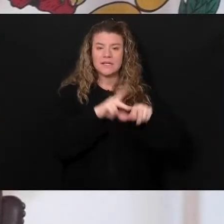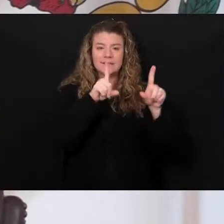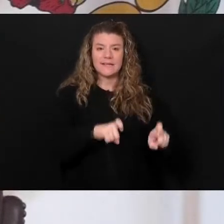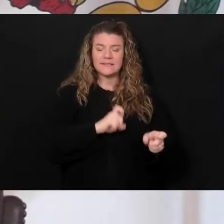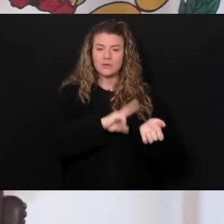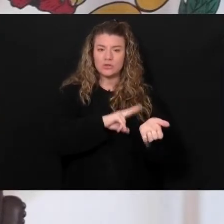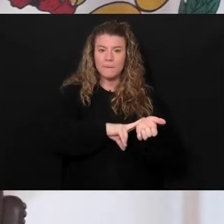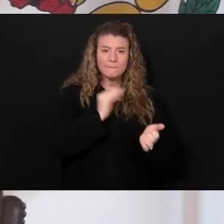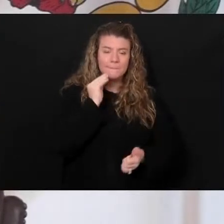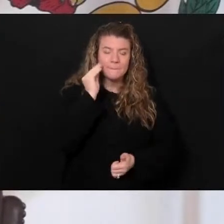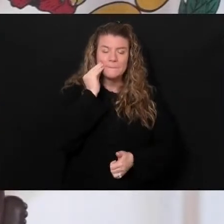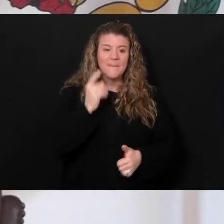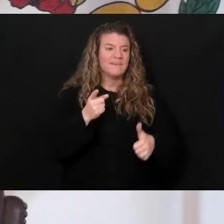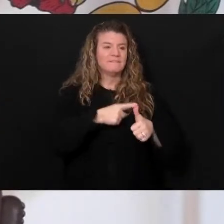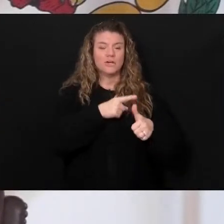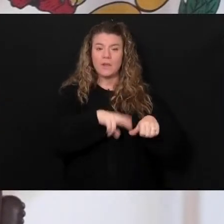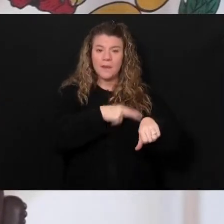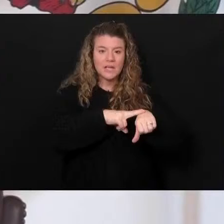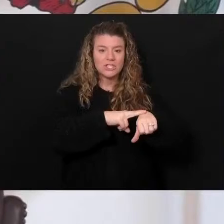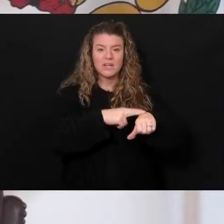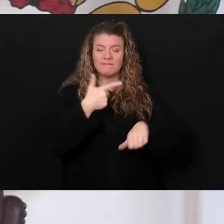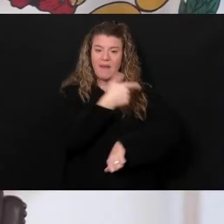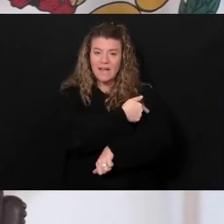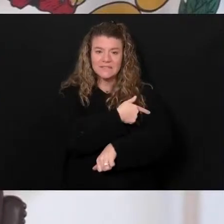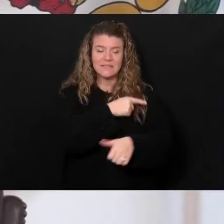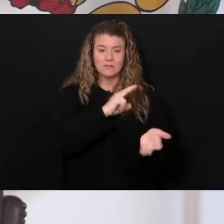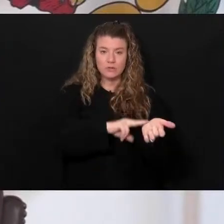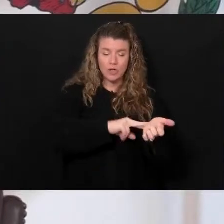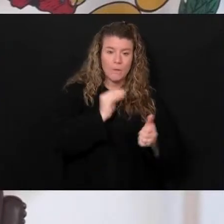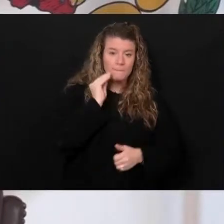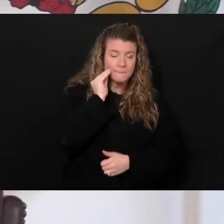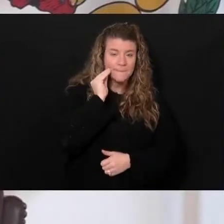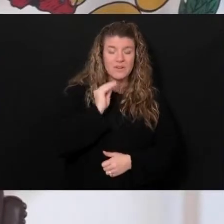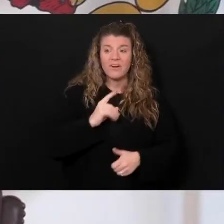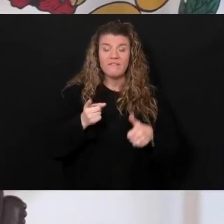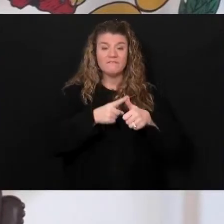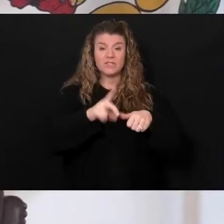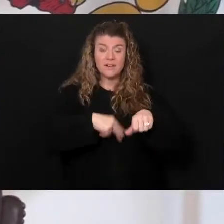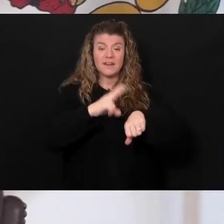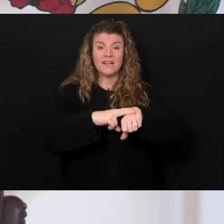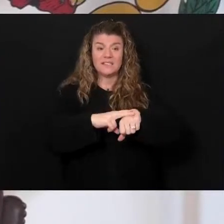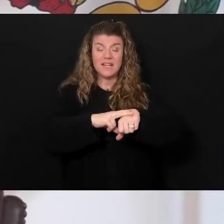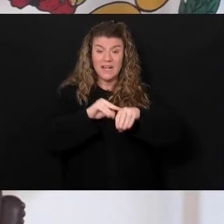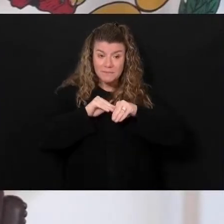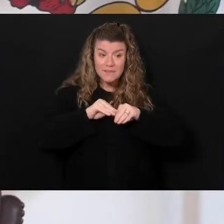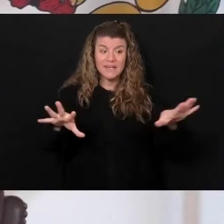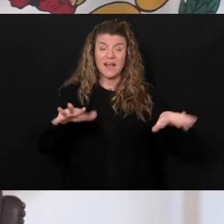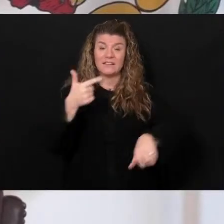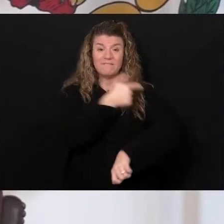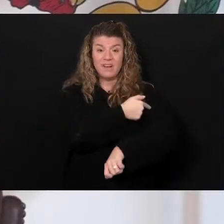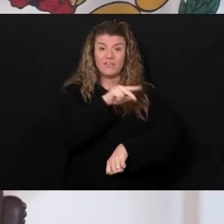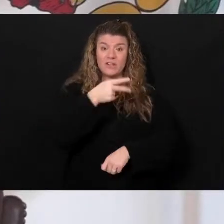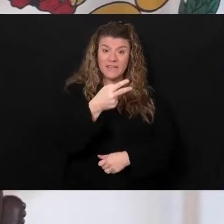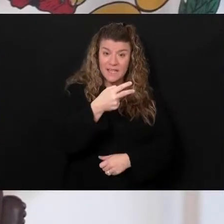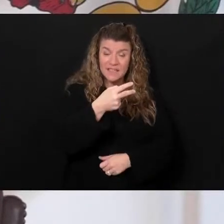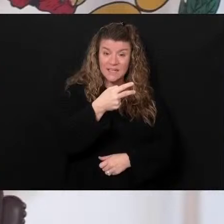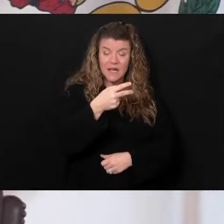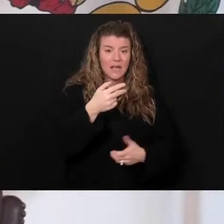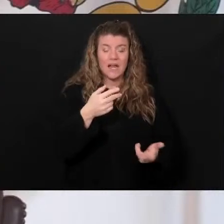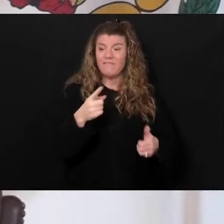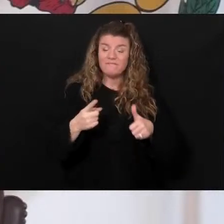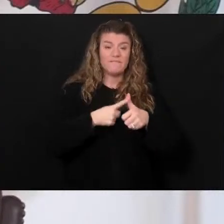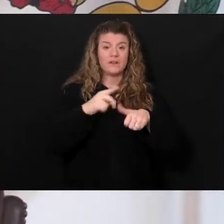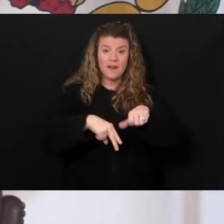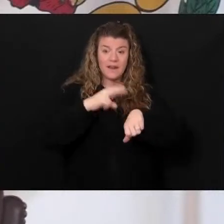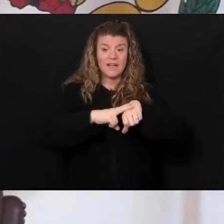all the nursing homes, first in the nation in vaccinating all the nursing homes, first in the nation in getting them all the second shot. I mean, first